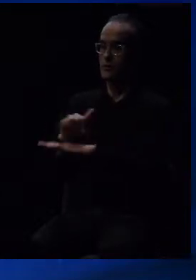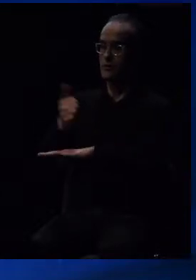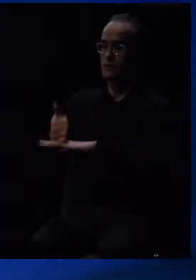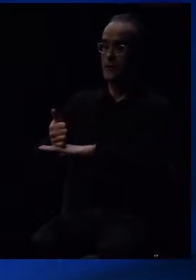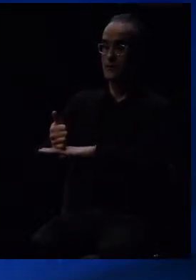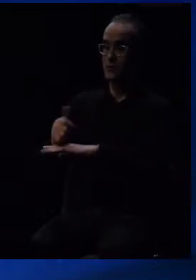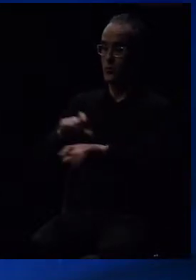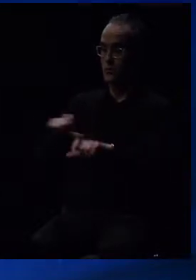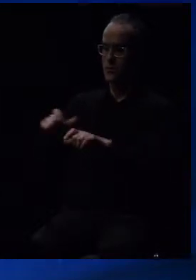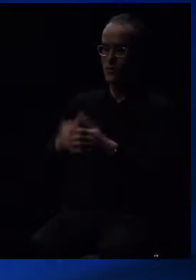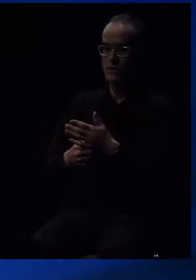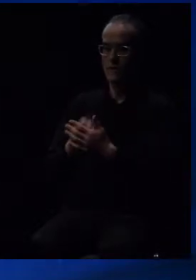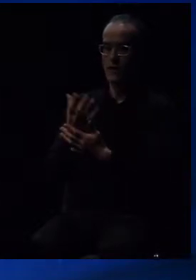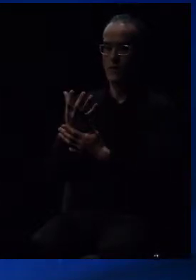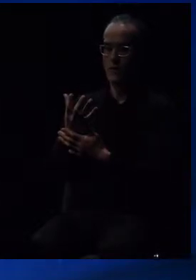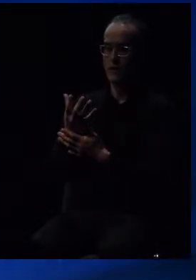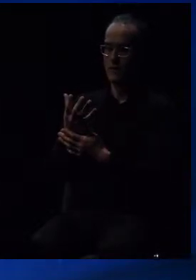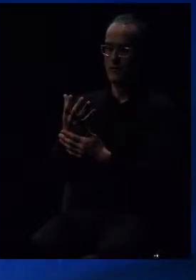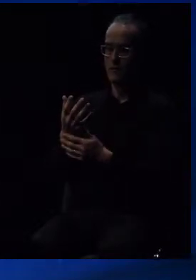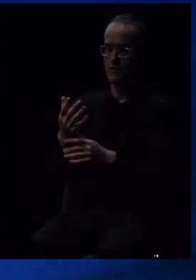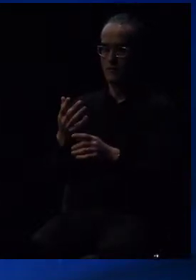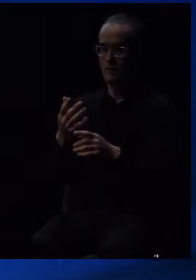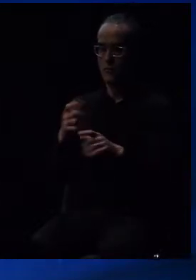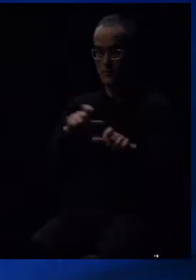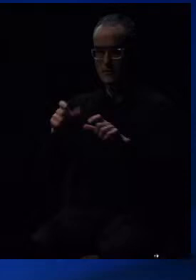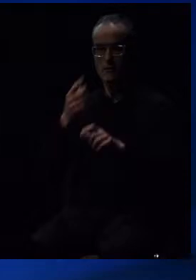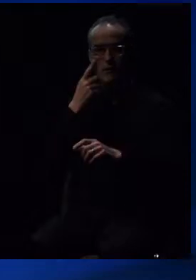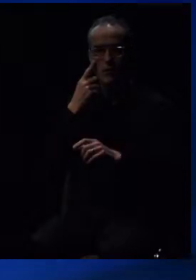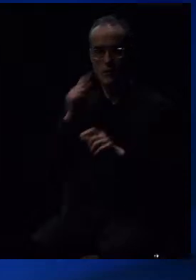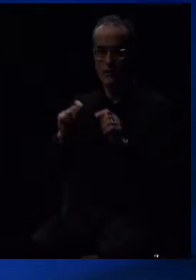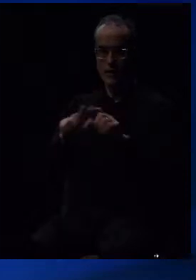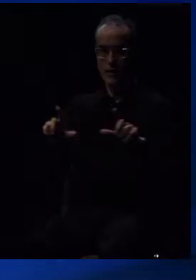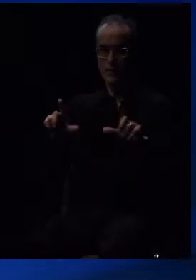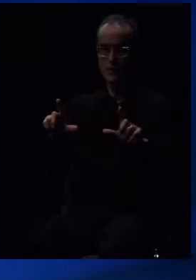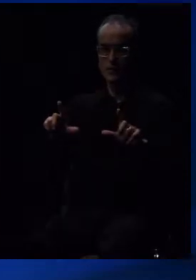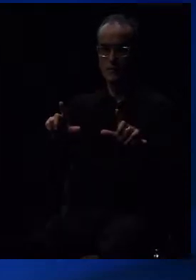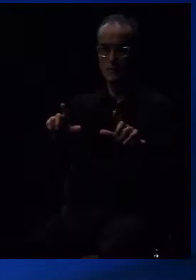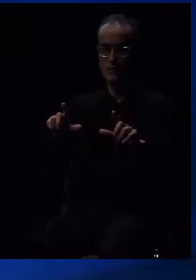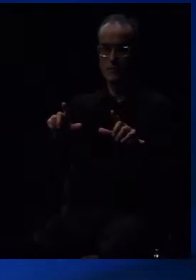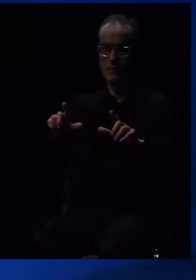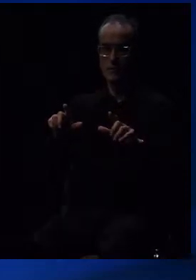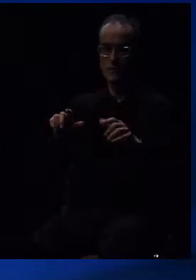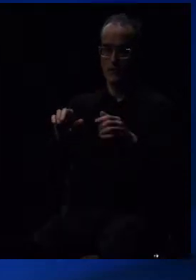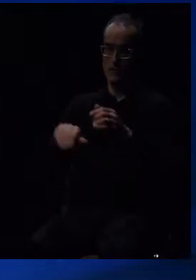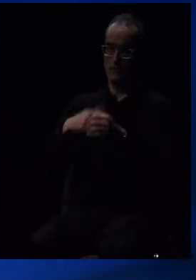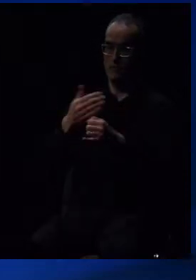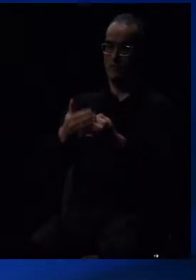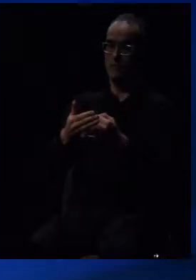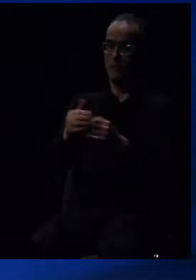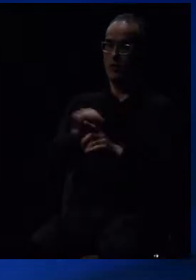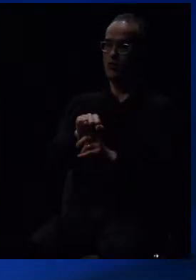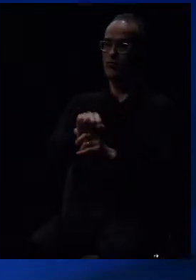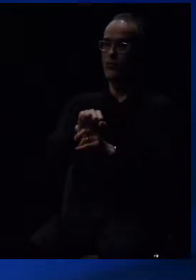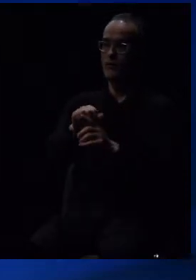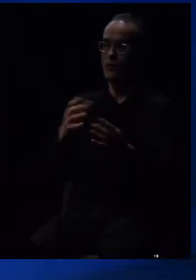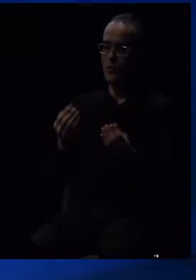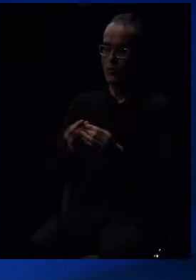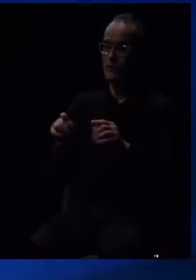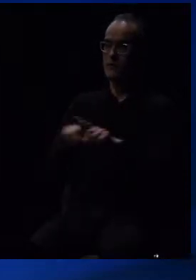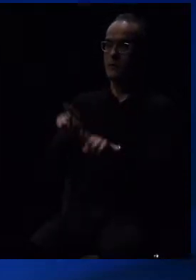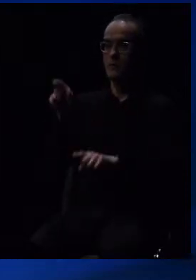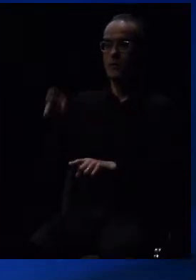looking at the image, and do the final grade with the same person. I think it makes sense.